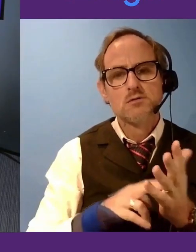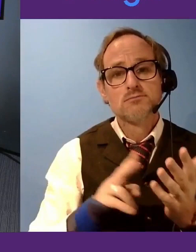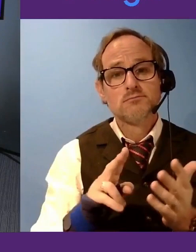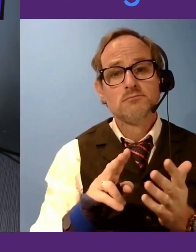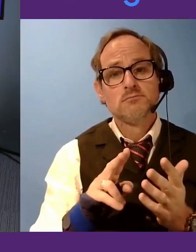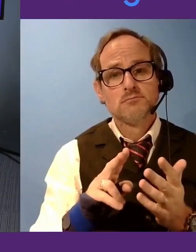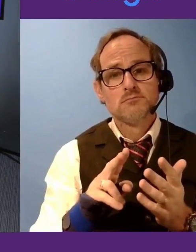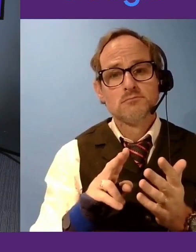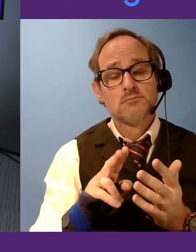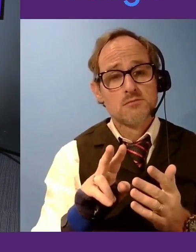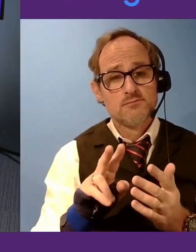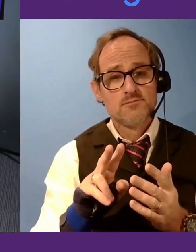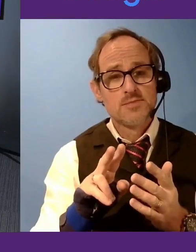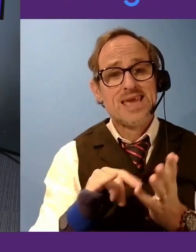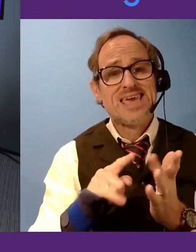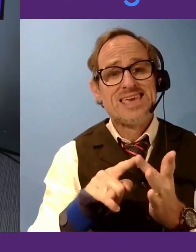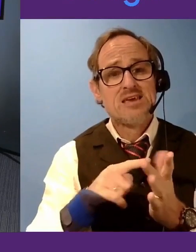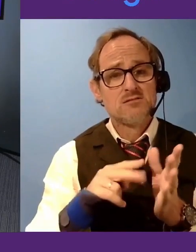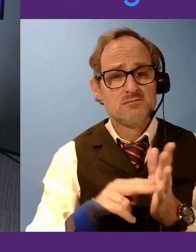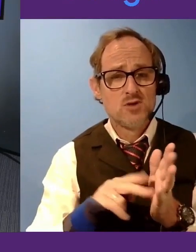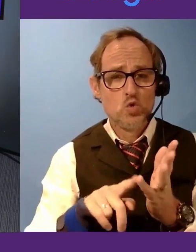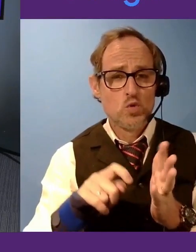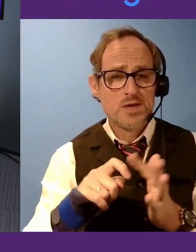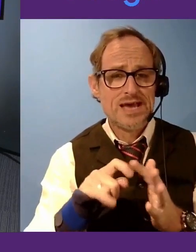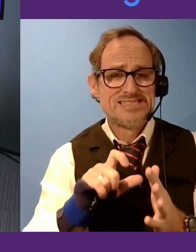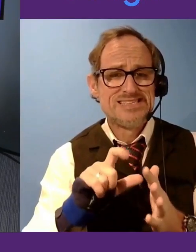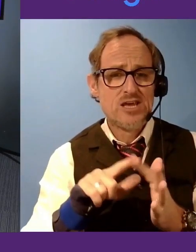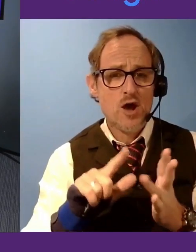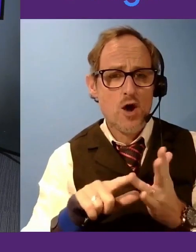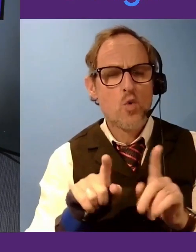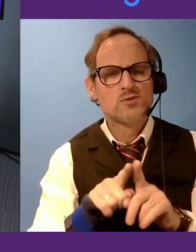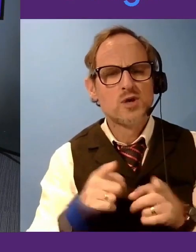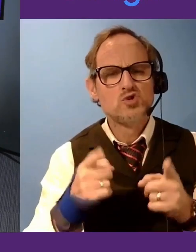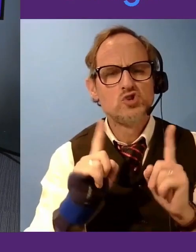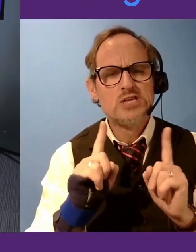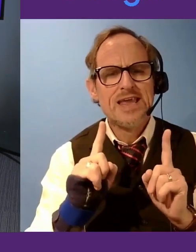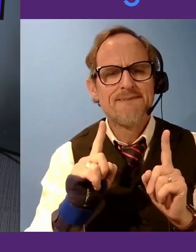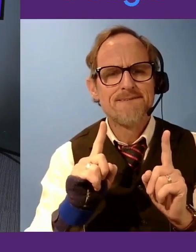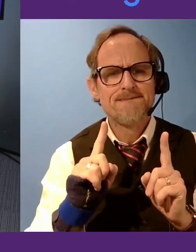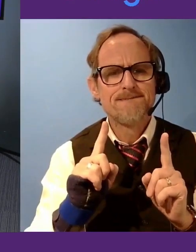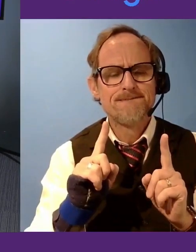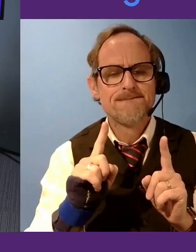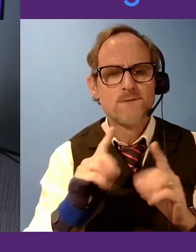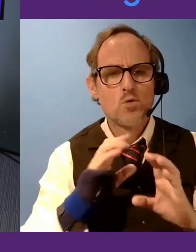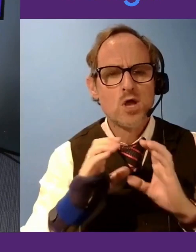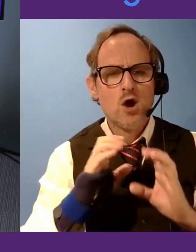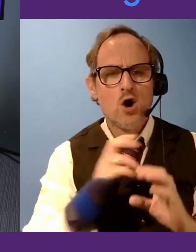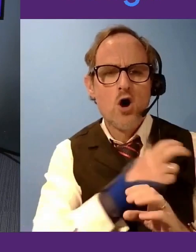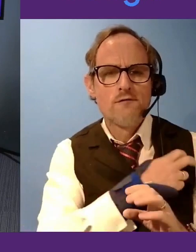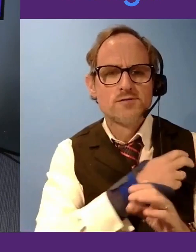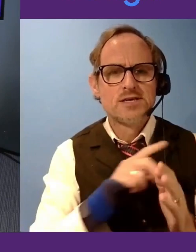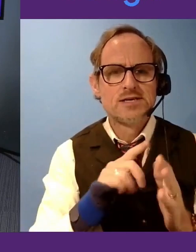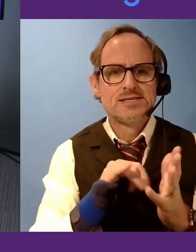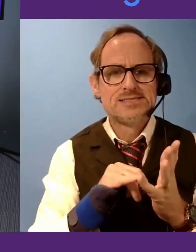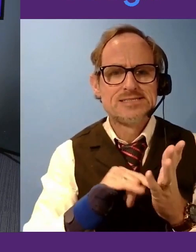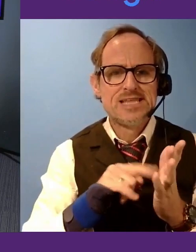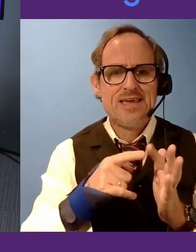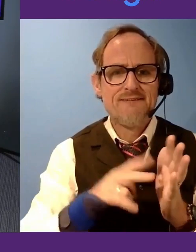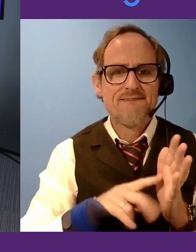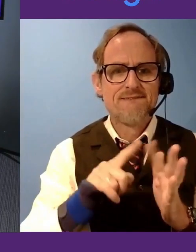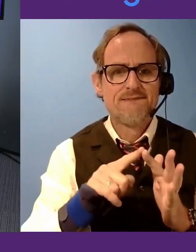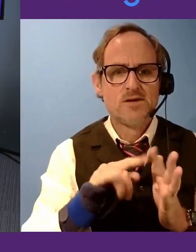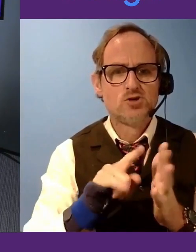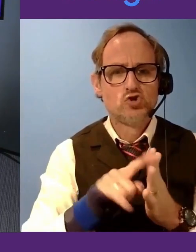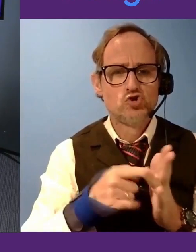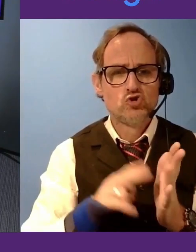CEO. We've got our Chief Communications Officer, Steve John. When they hear about accessibility, it's not a question of, oh,